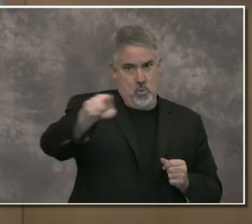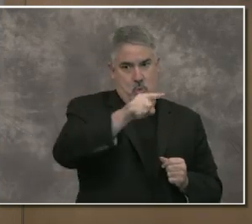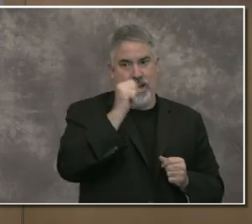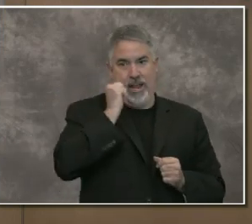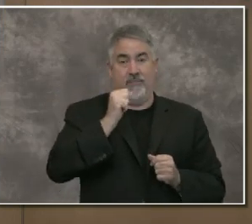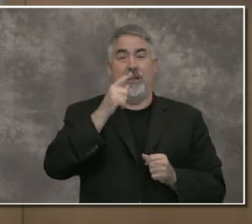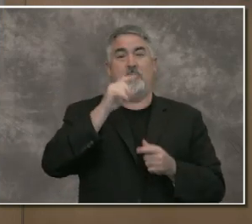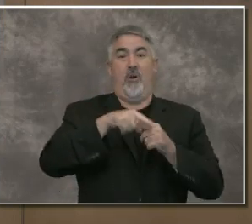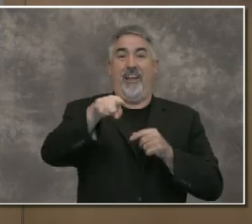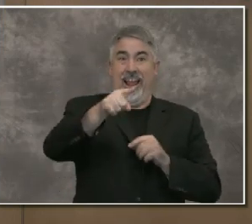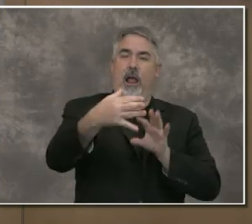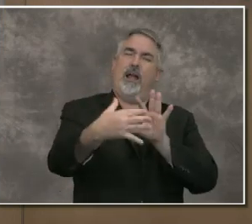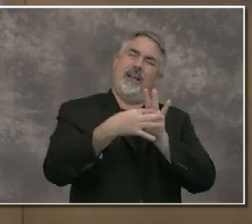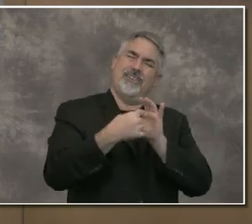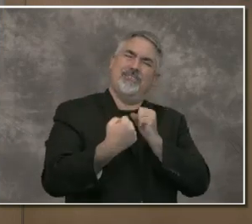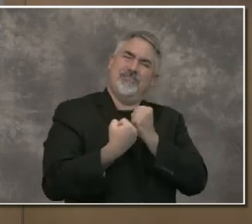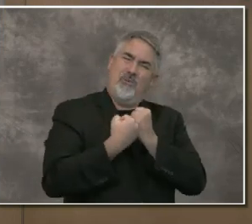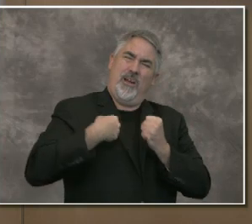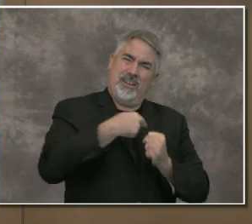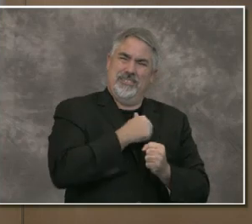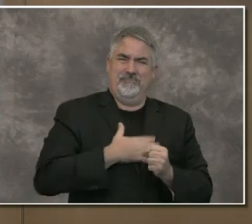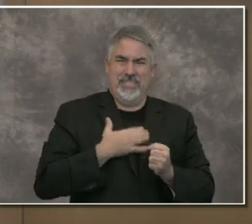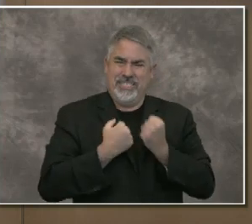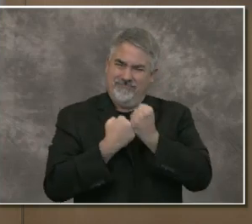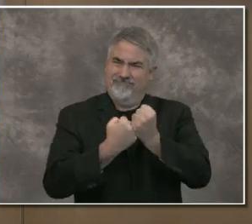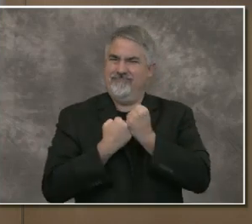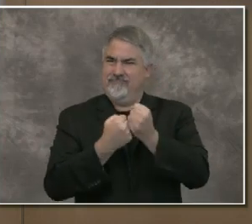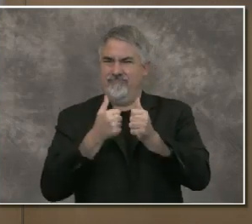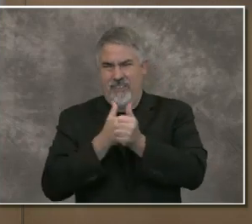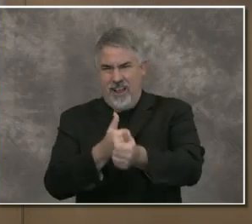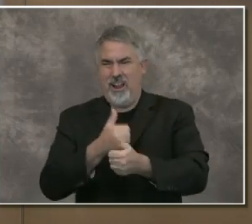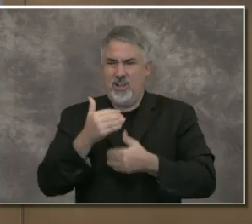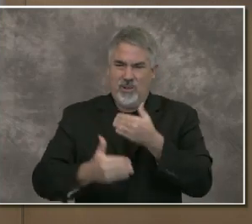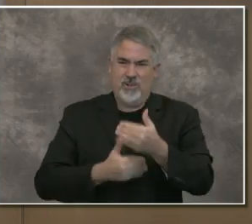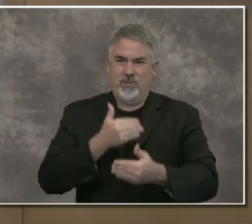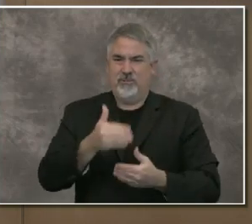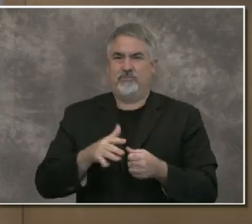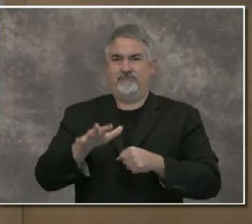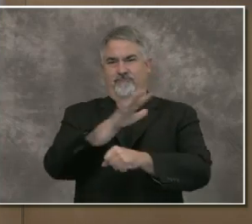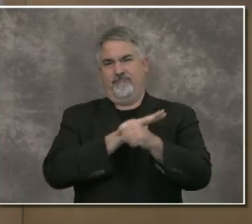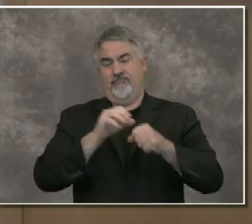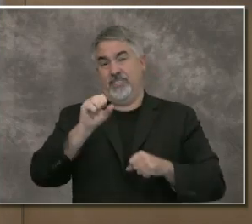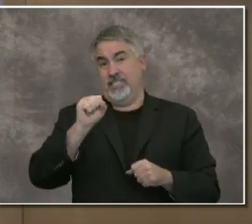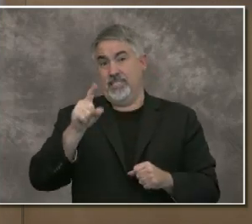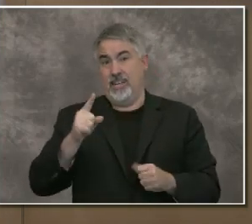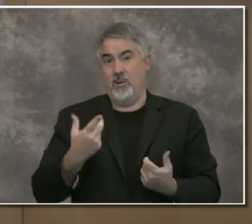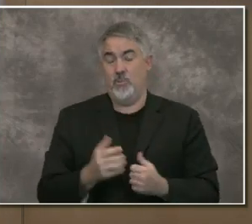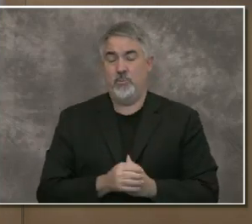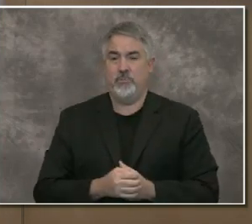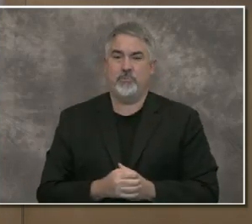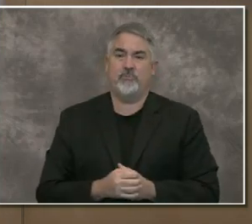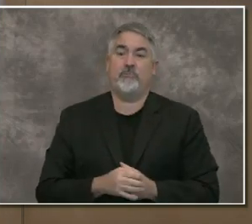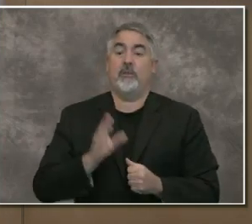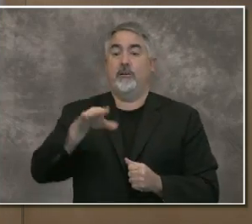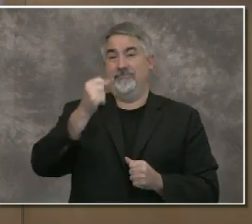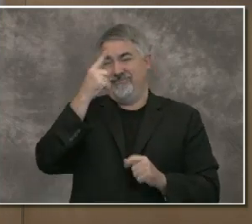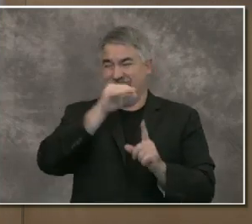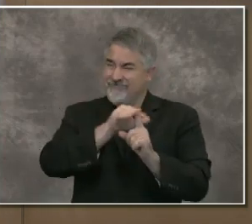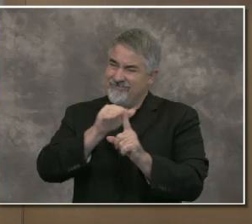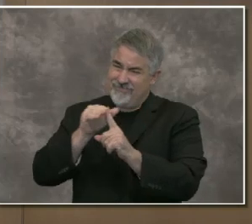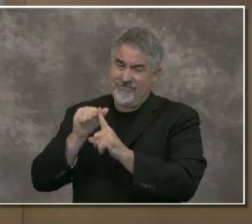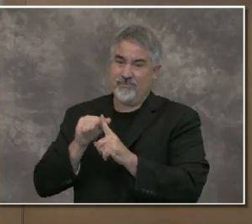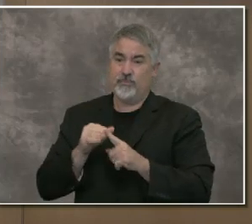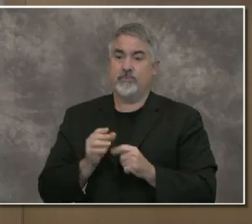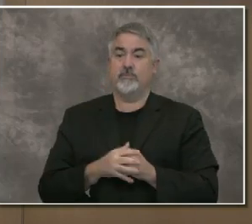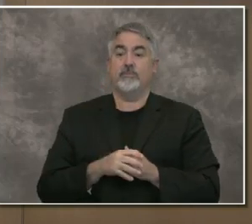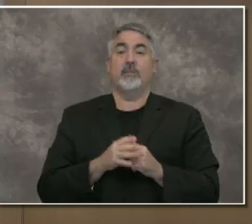we will get through this together as a region, and we will come through. But it is a reminder of the challenges